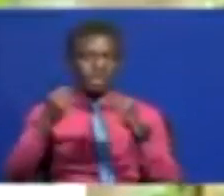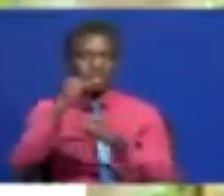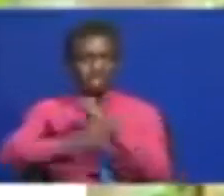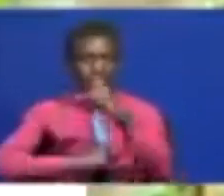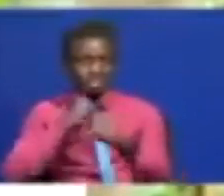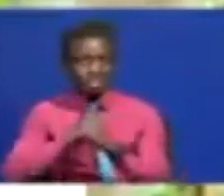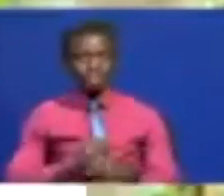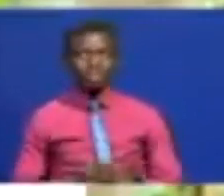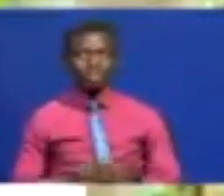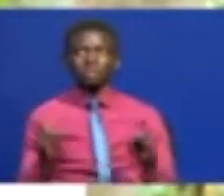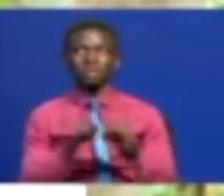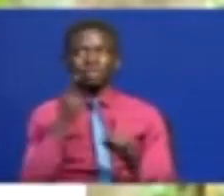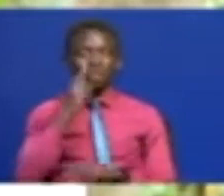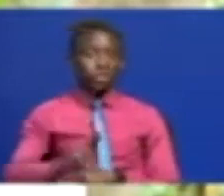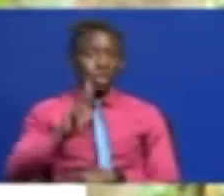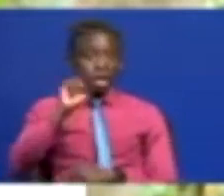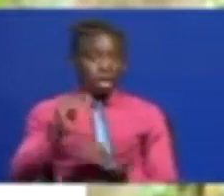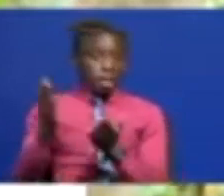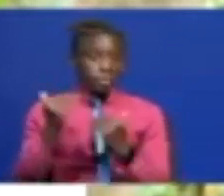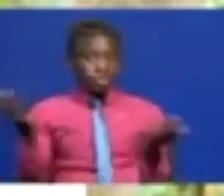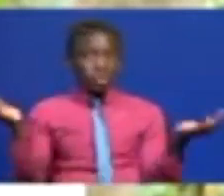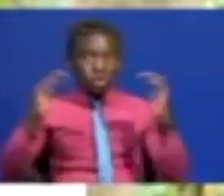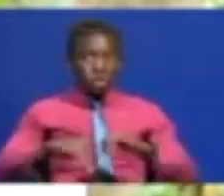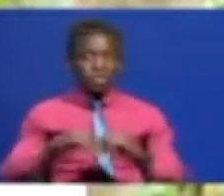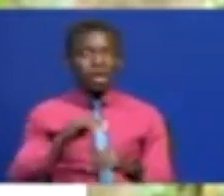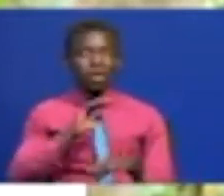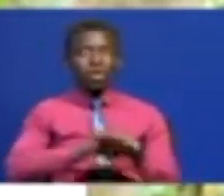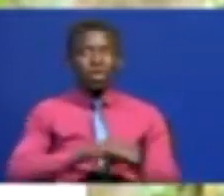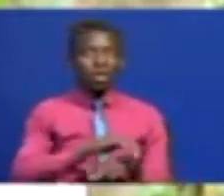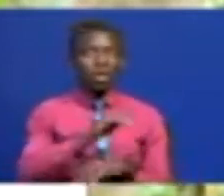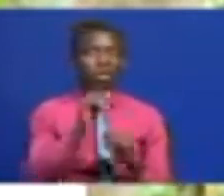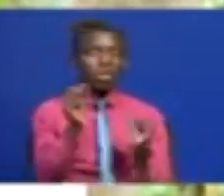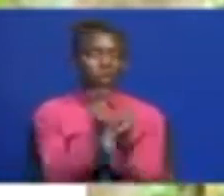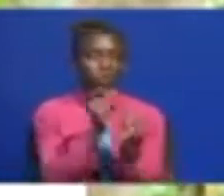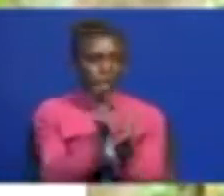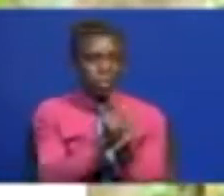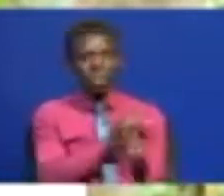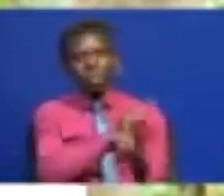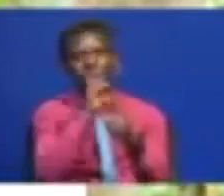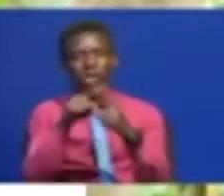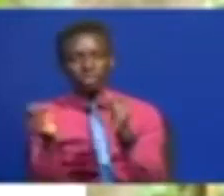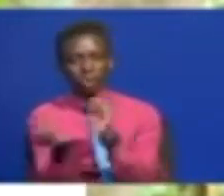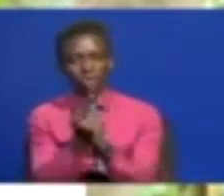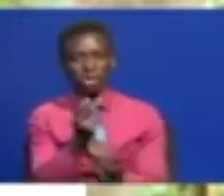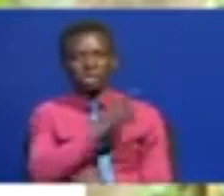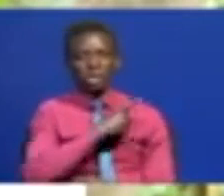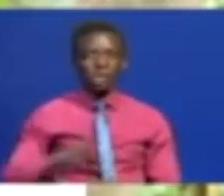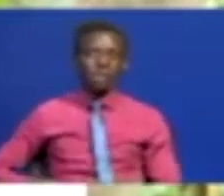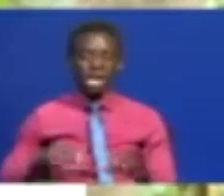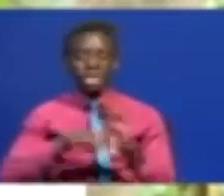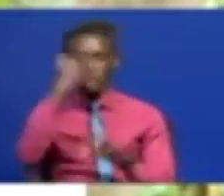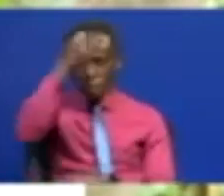upcoming United Nations Climate Change Conference slated for 30th November to 12th December this year in Dubai, with Kenya and the